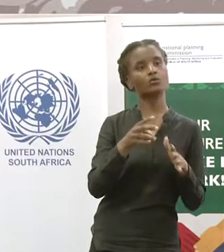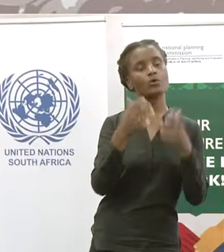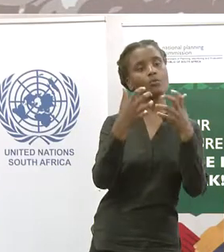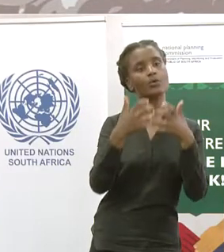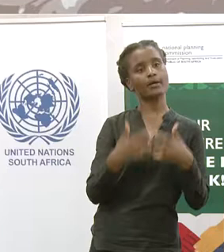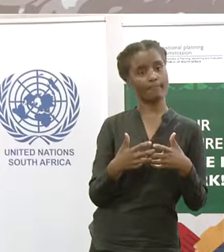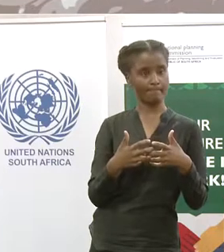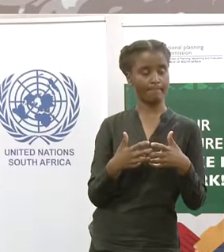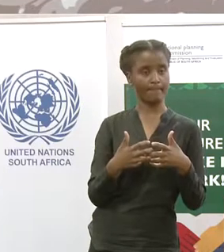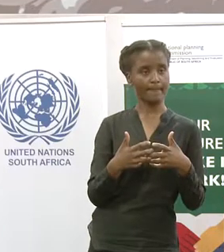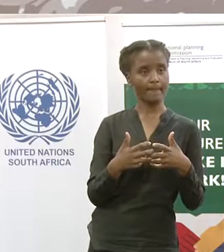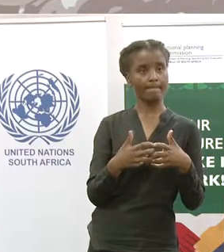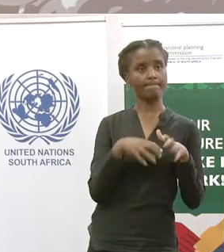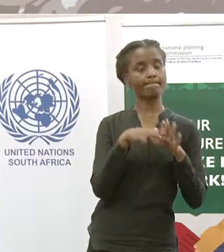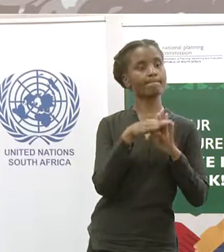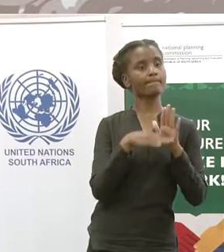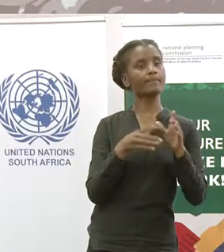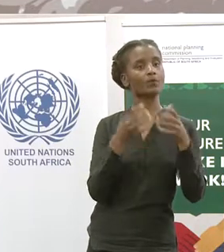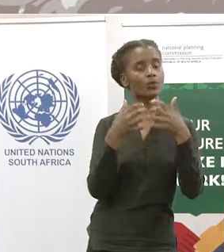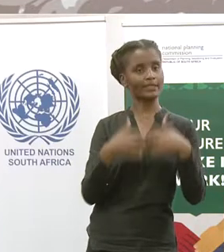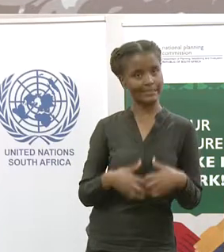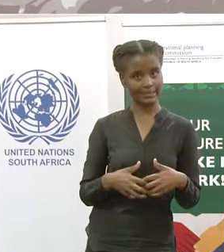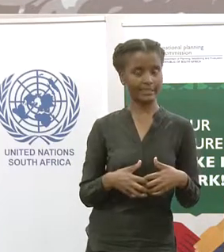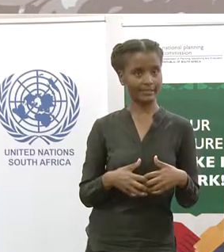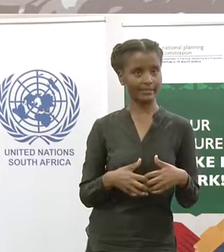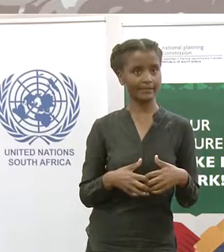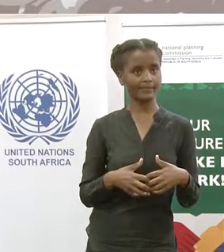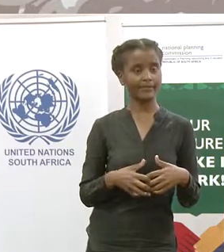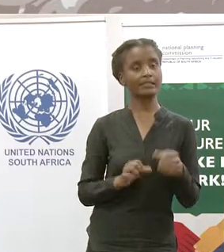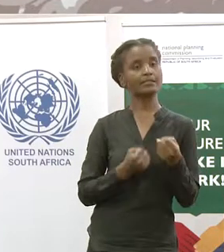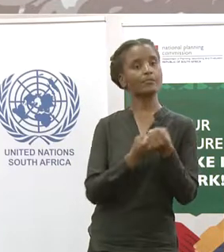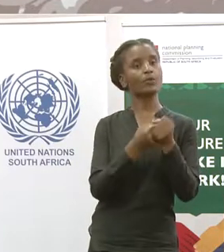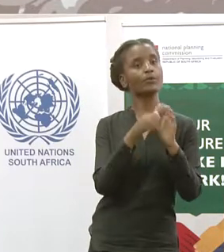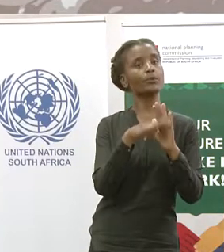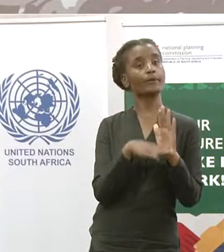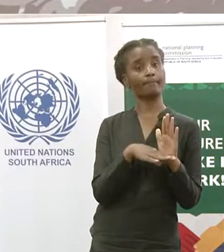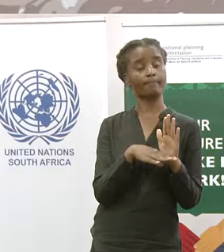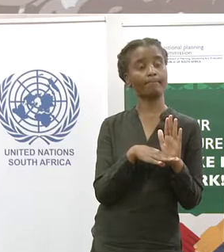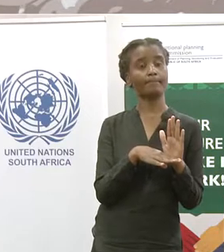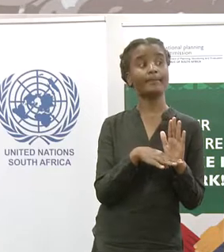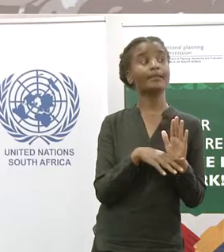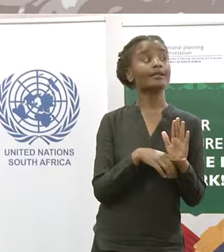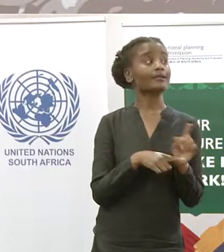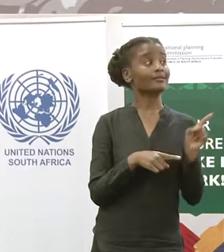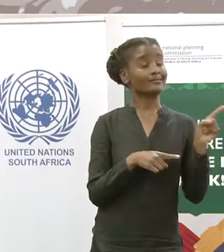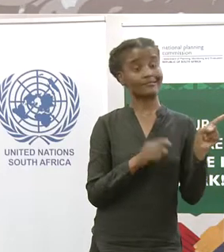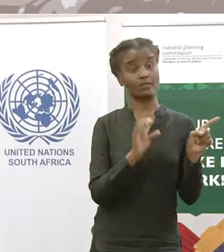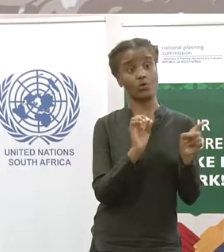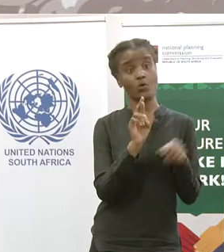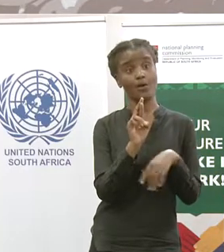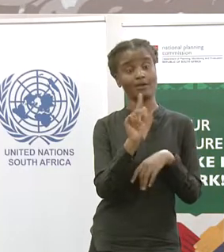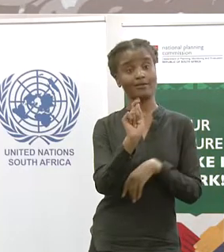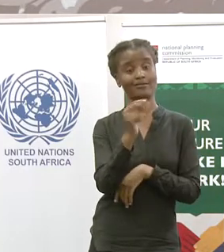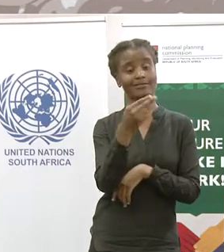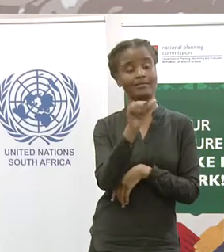Plan Implementation Support Program, of which the OR Tambo debate series forms